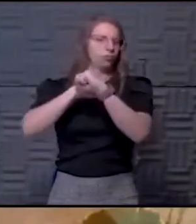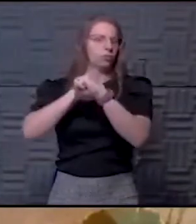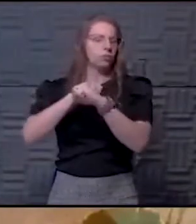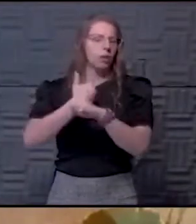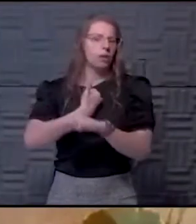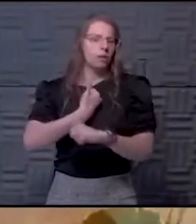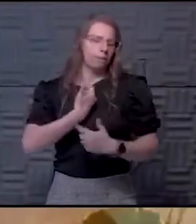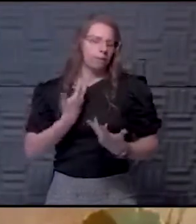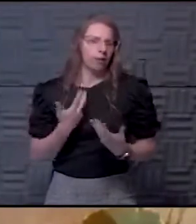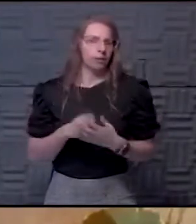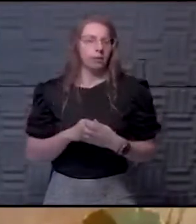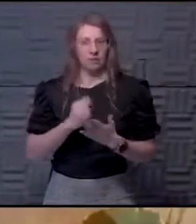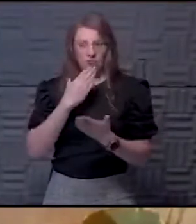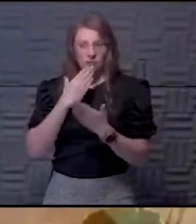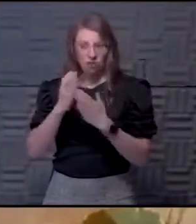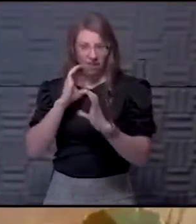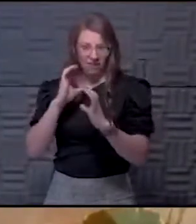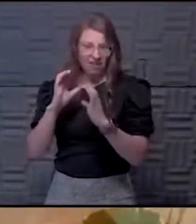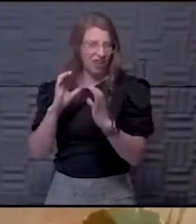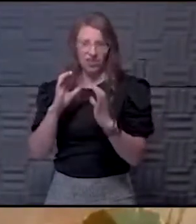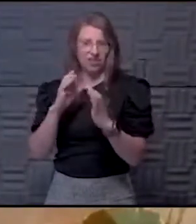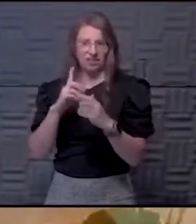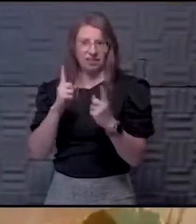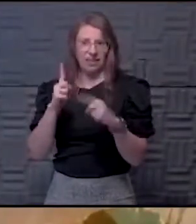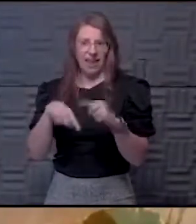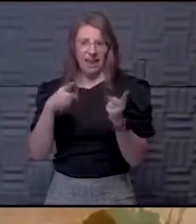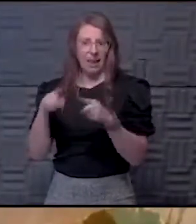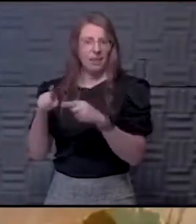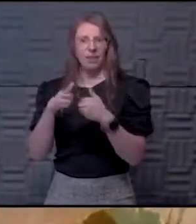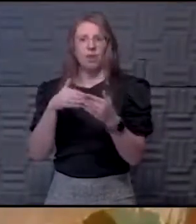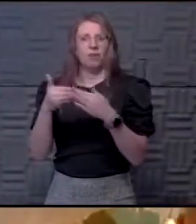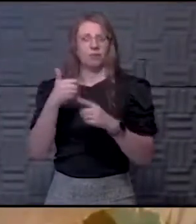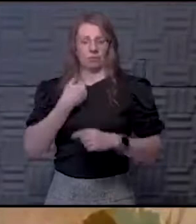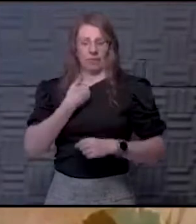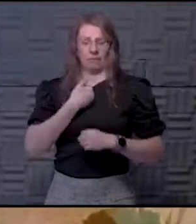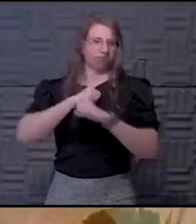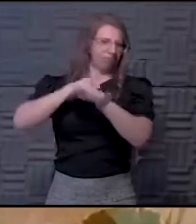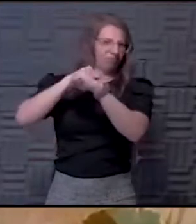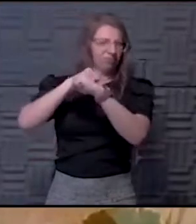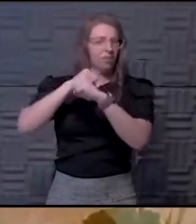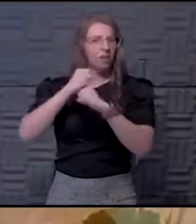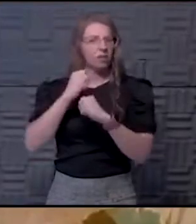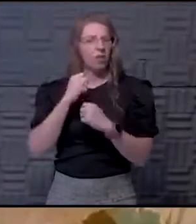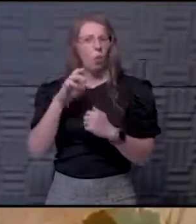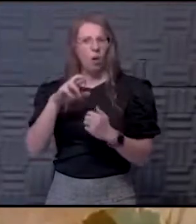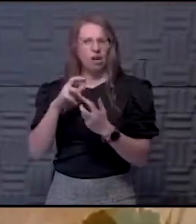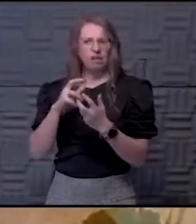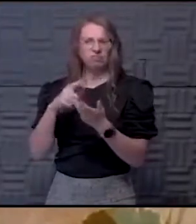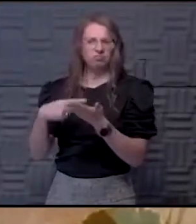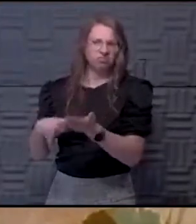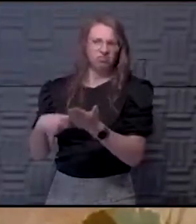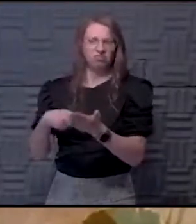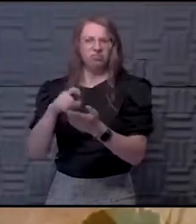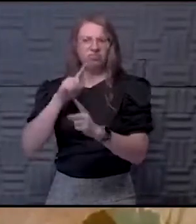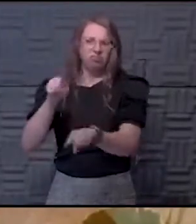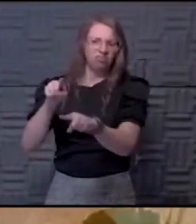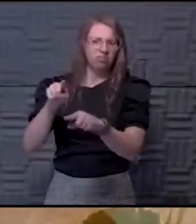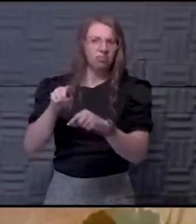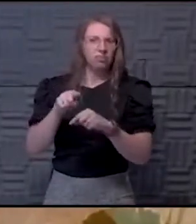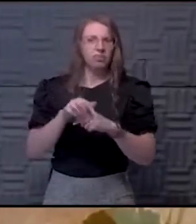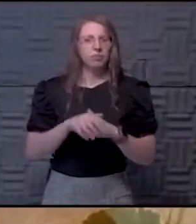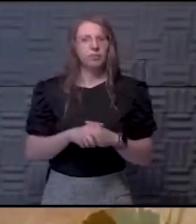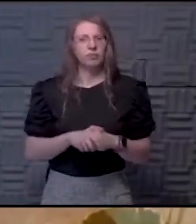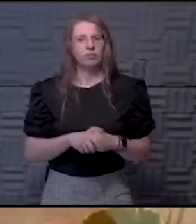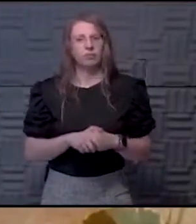don't have good conversations when we're in defense mode or when we're kind of arguing or replying amygdala